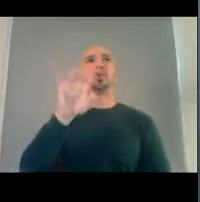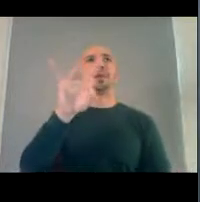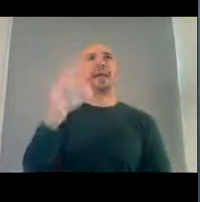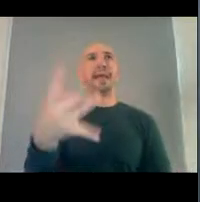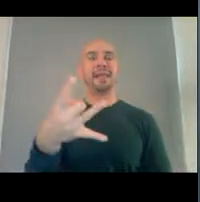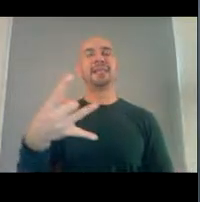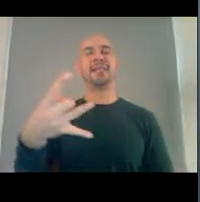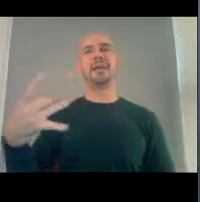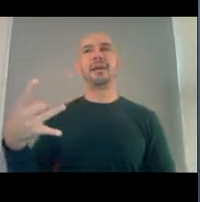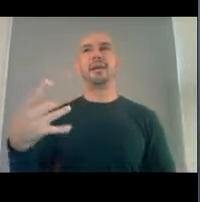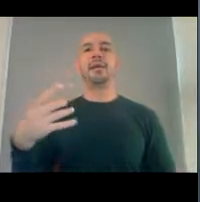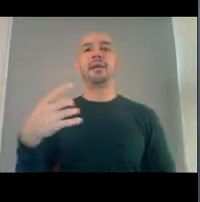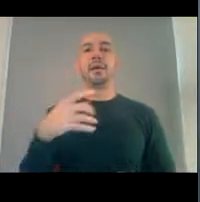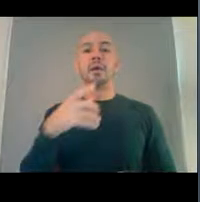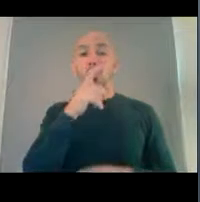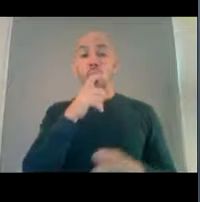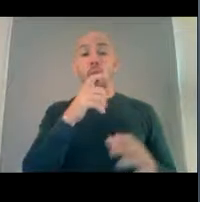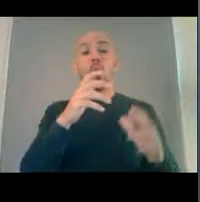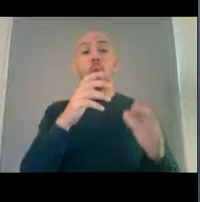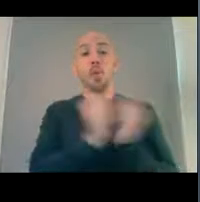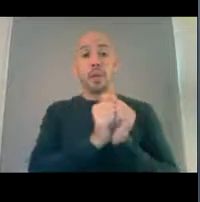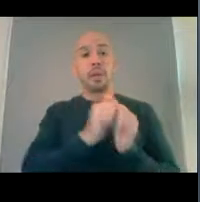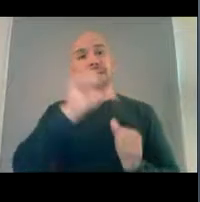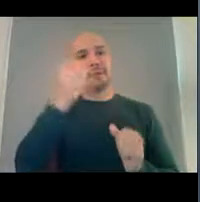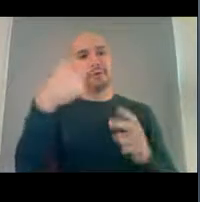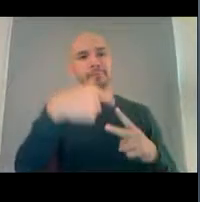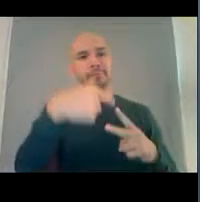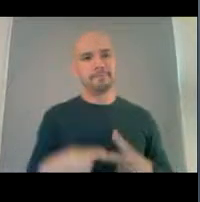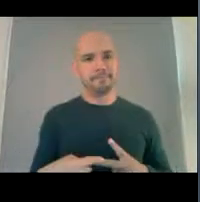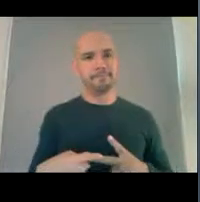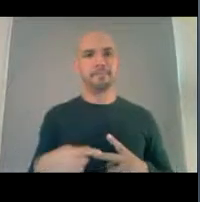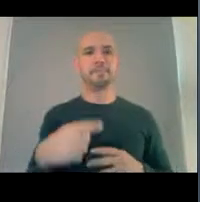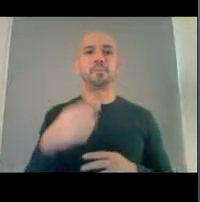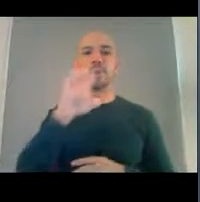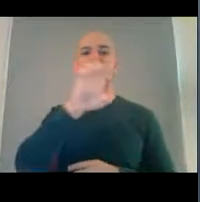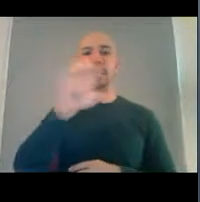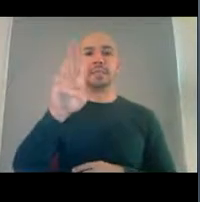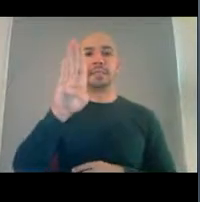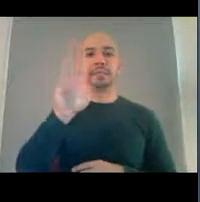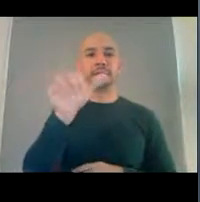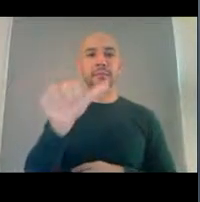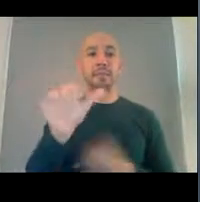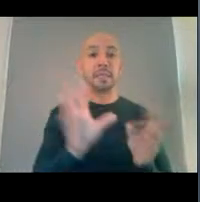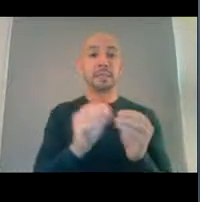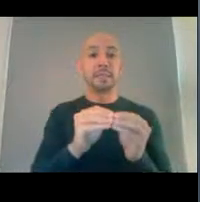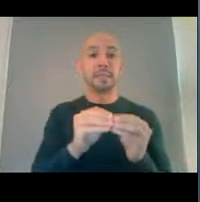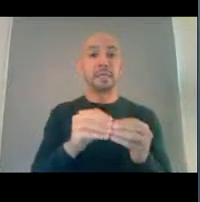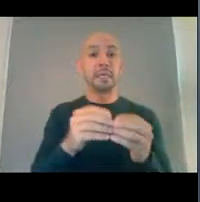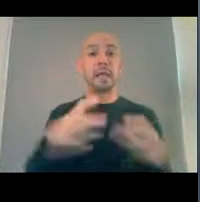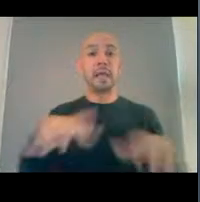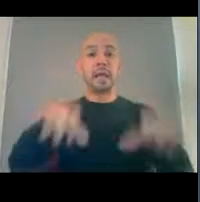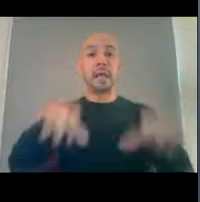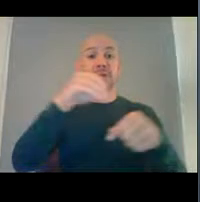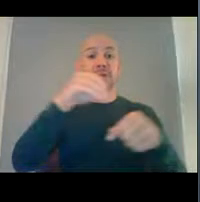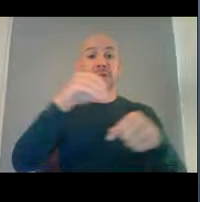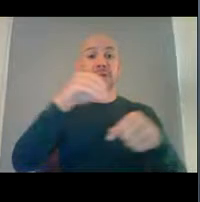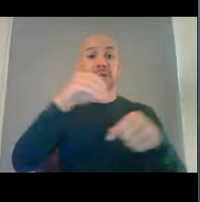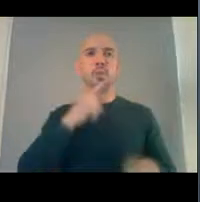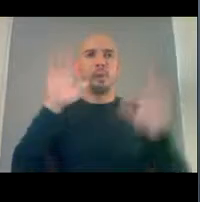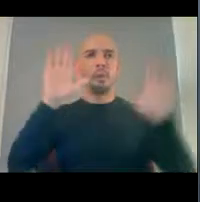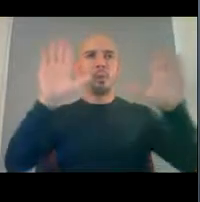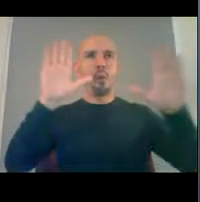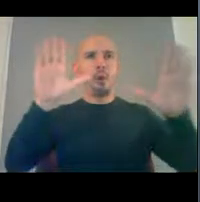with committees civico del valle and finally our e-space session was held in person it was wonderful to be able to do one